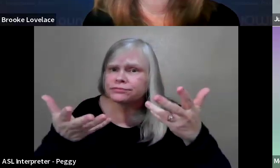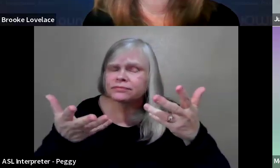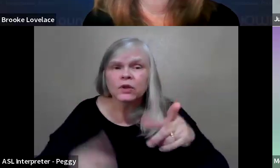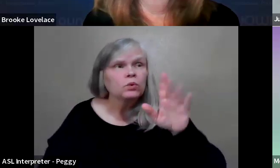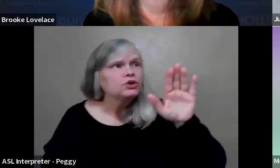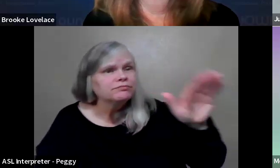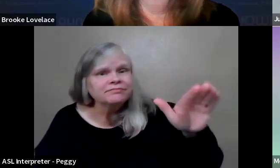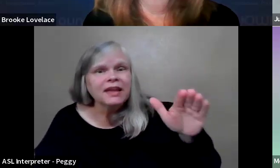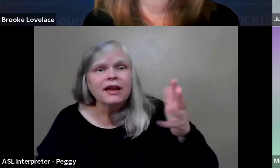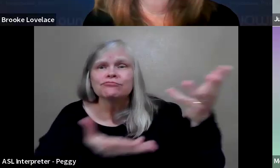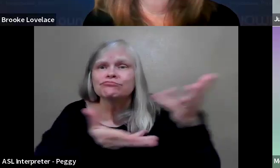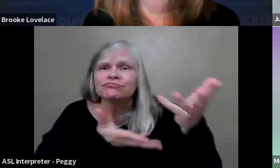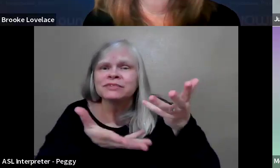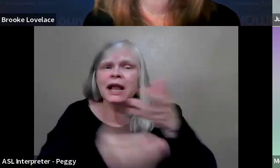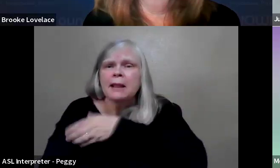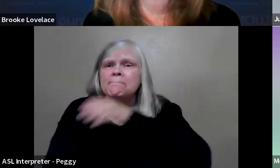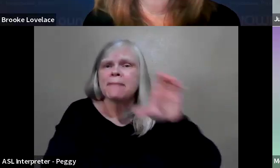them to get through their day?